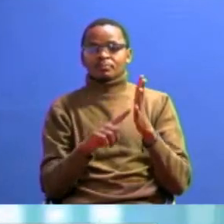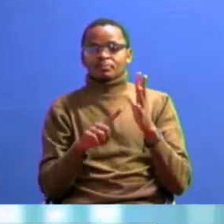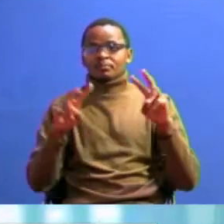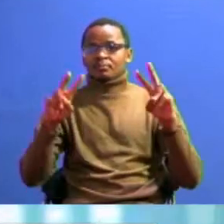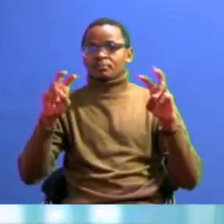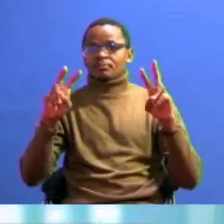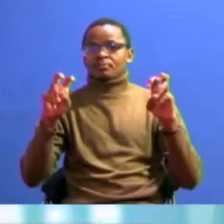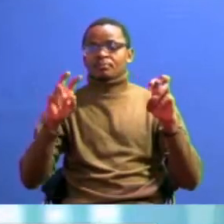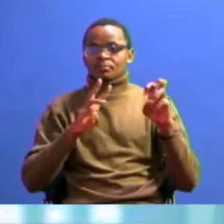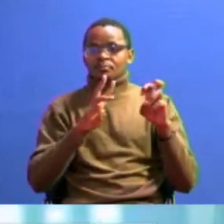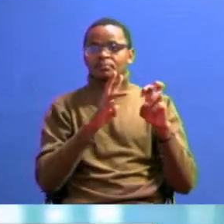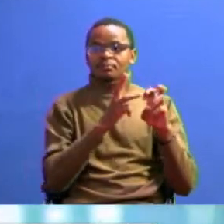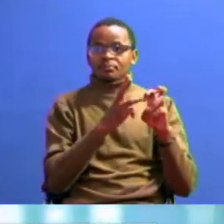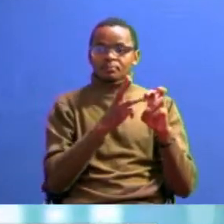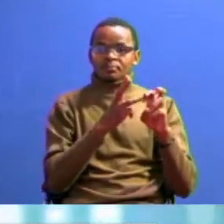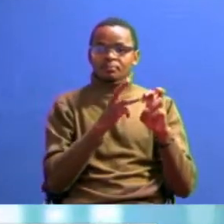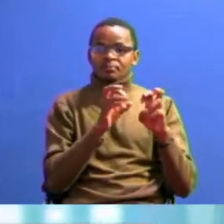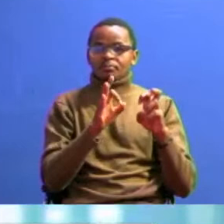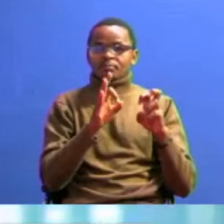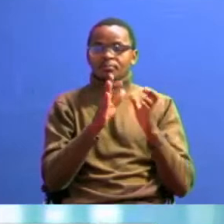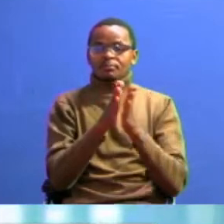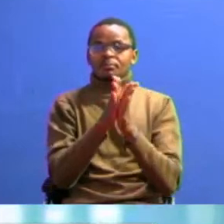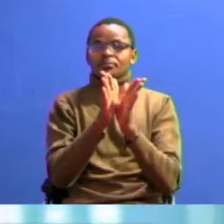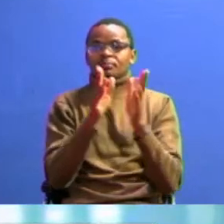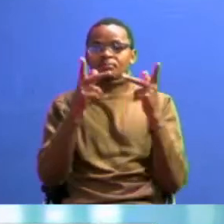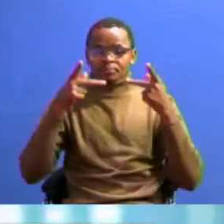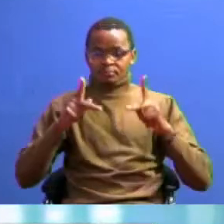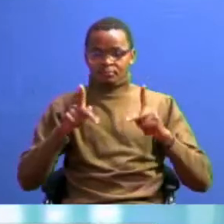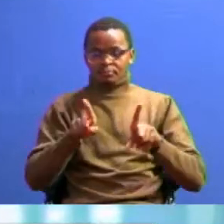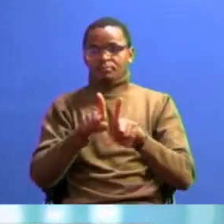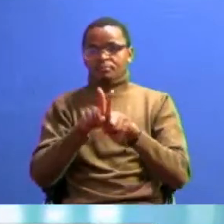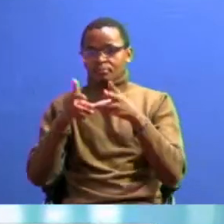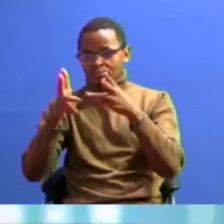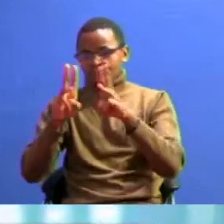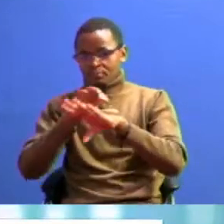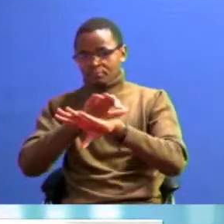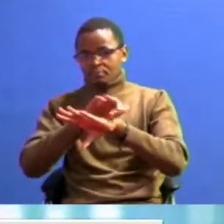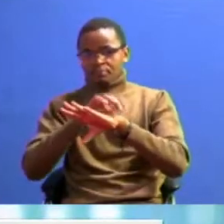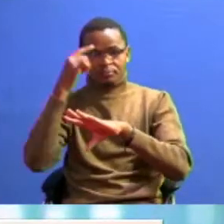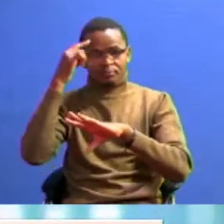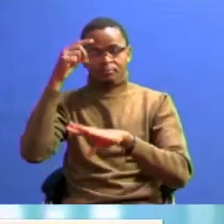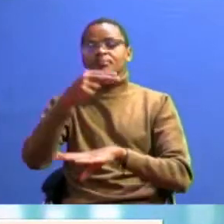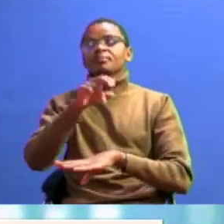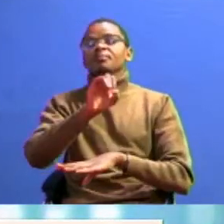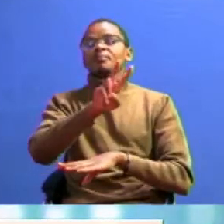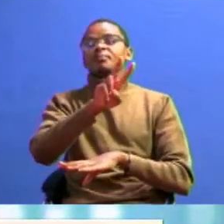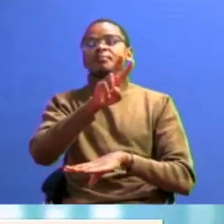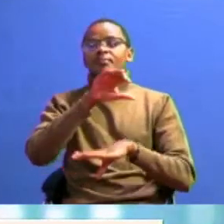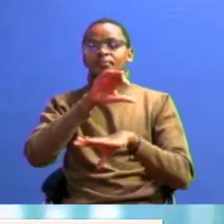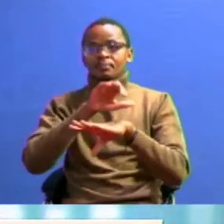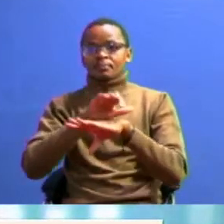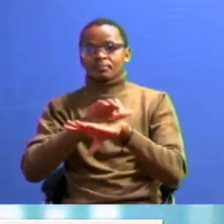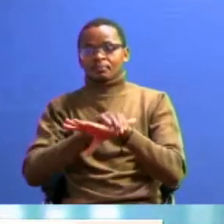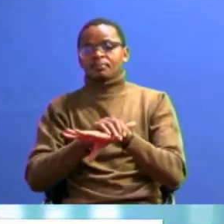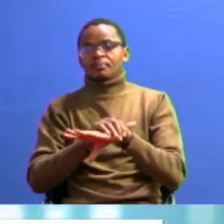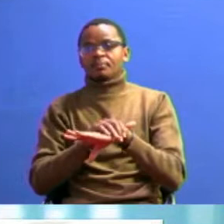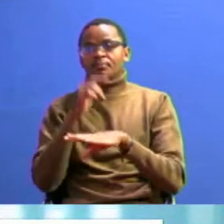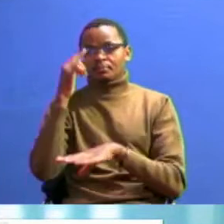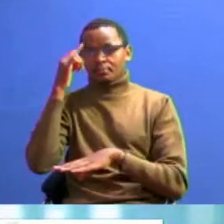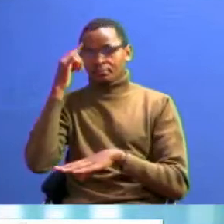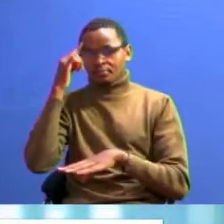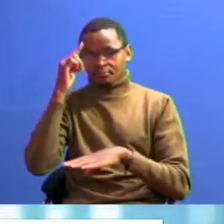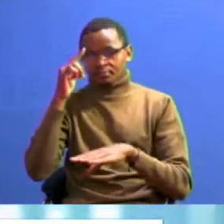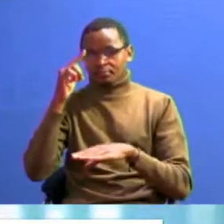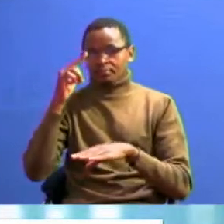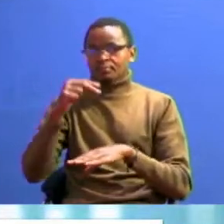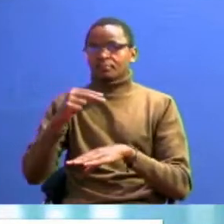screening. You know, we can do screening of general populations the same way we get screened for HIV, we get screened for